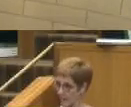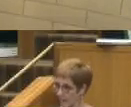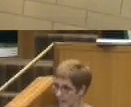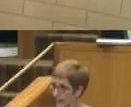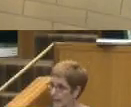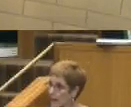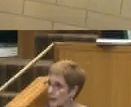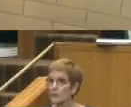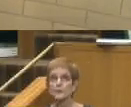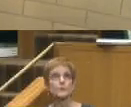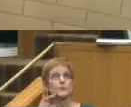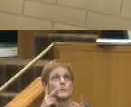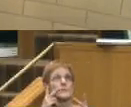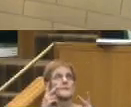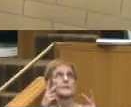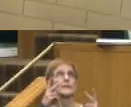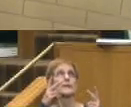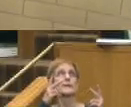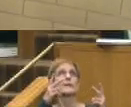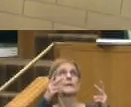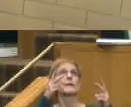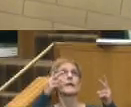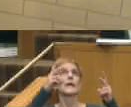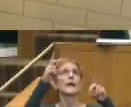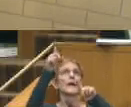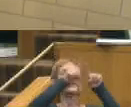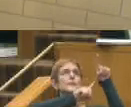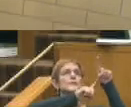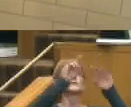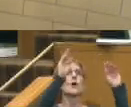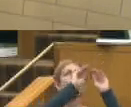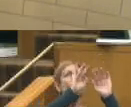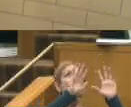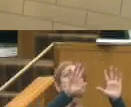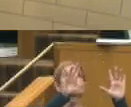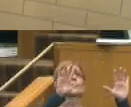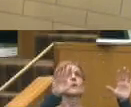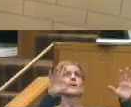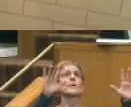by Director Justin Smith, to sing the national anthem.